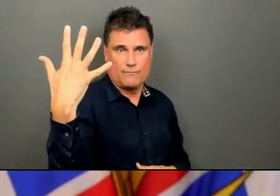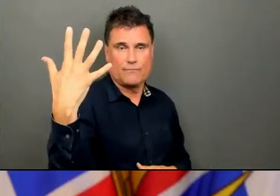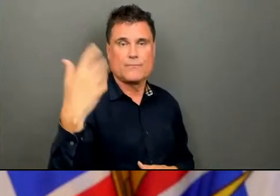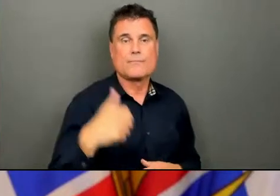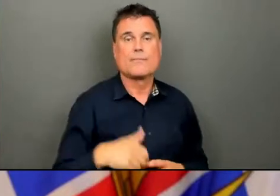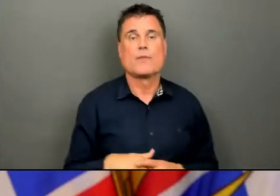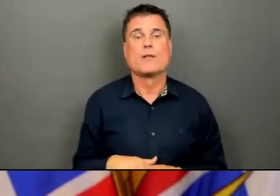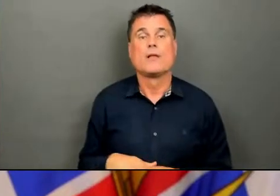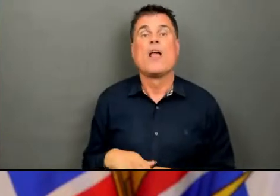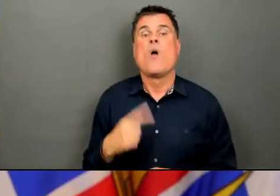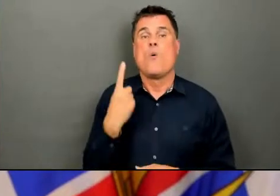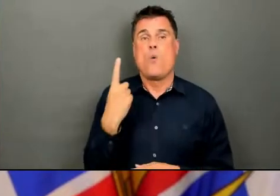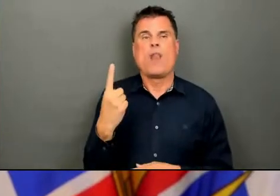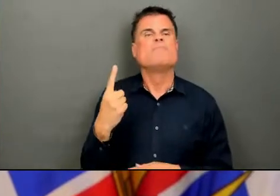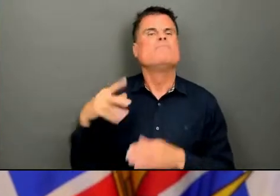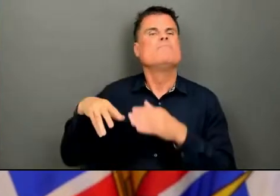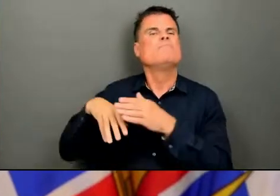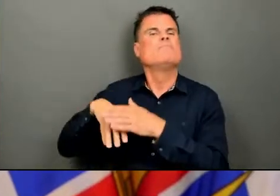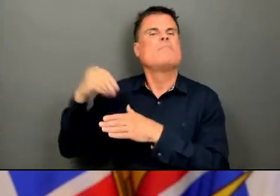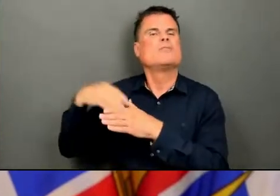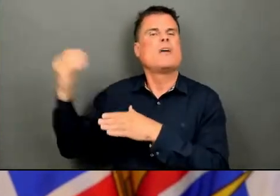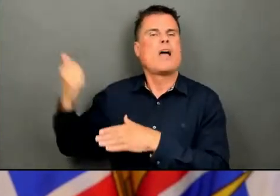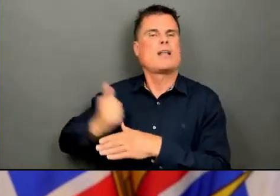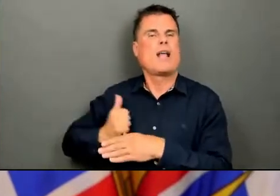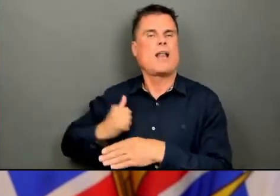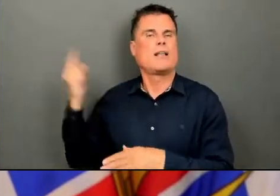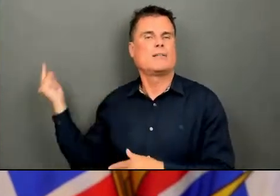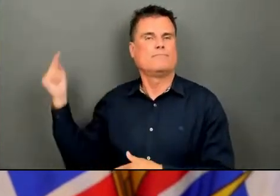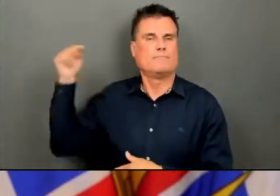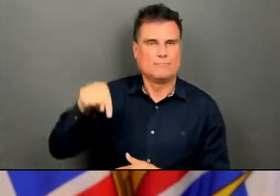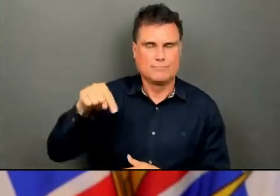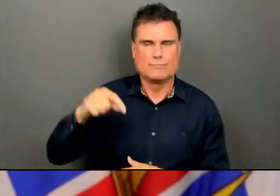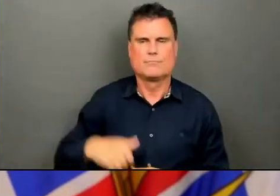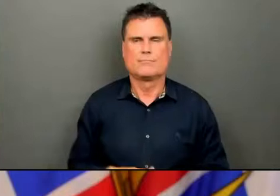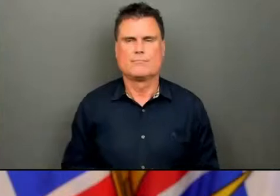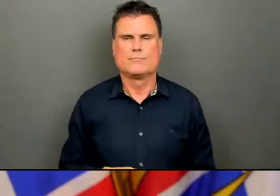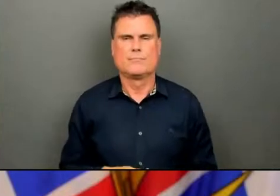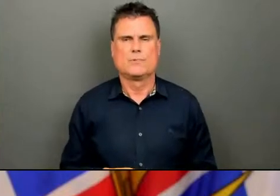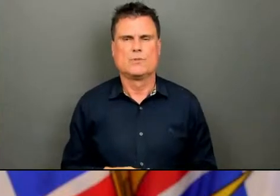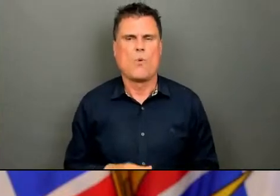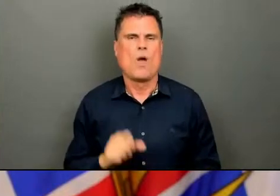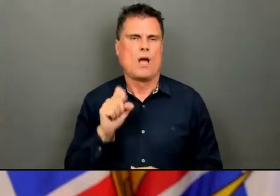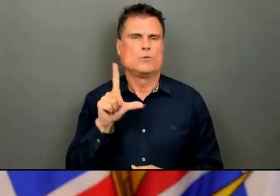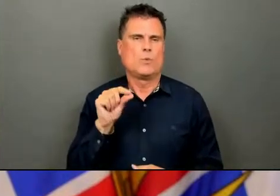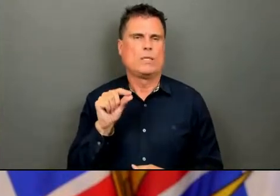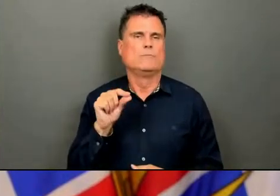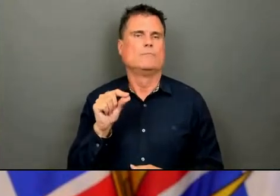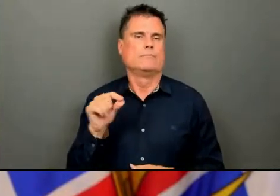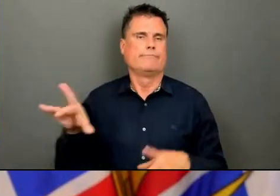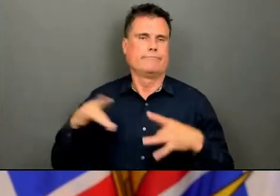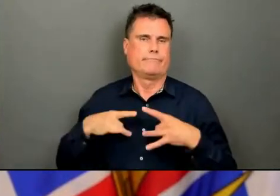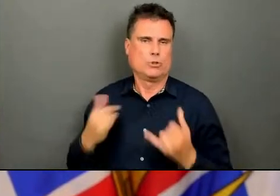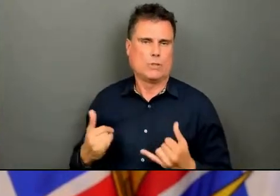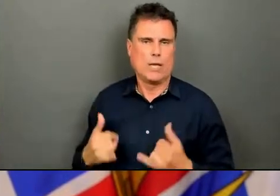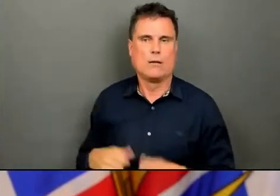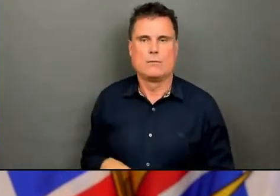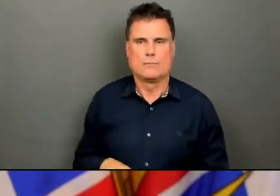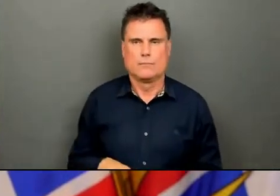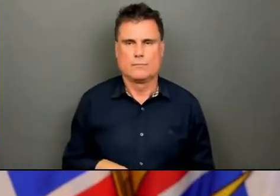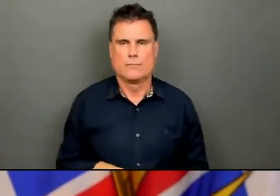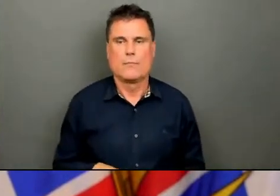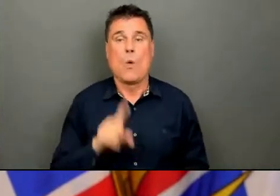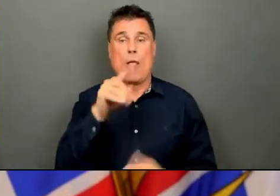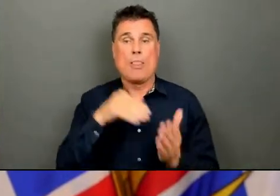Region, and 1 is a person who normally resides outside of Canada. We currently have 1,451